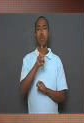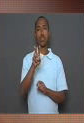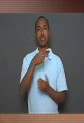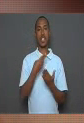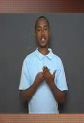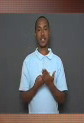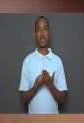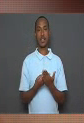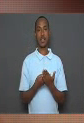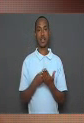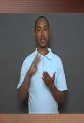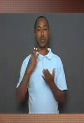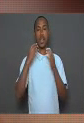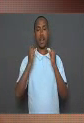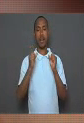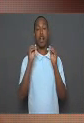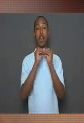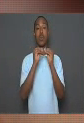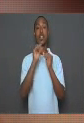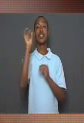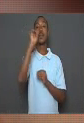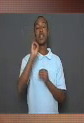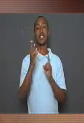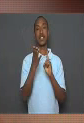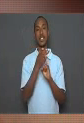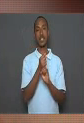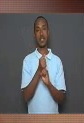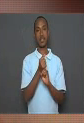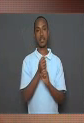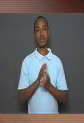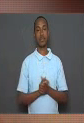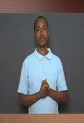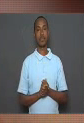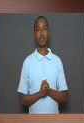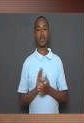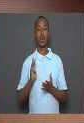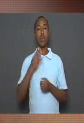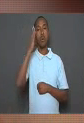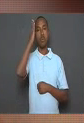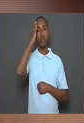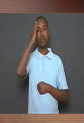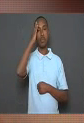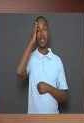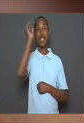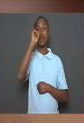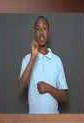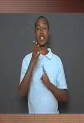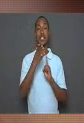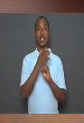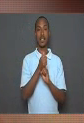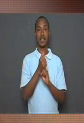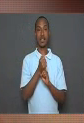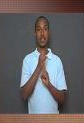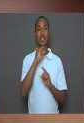these, we can calculate the percentage yield. We know that the percentage